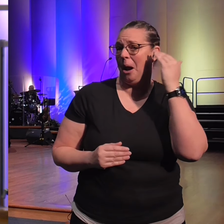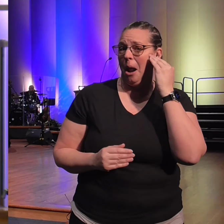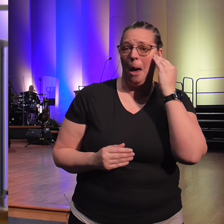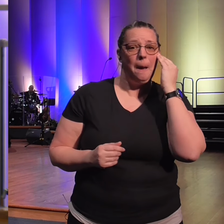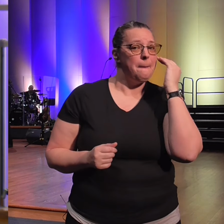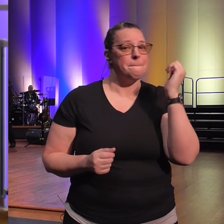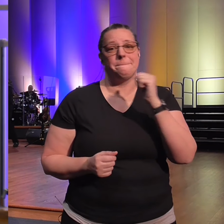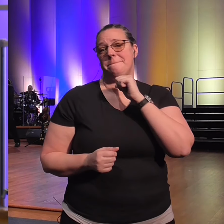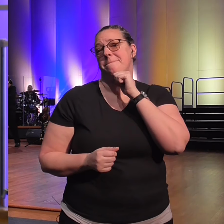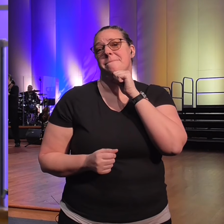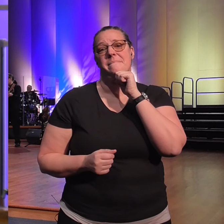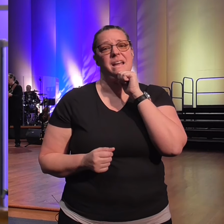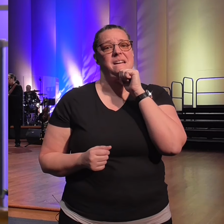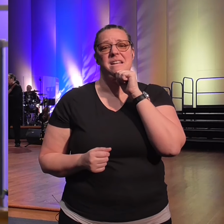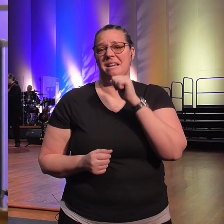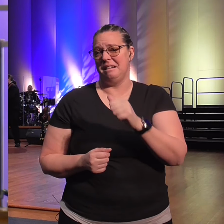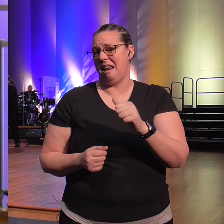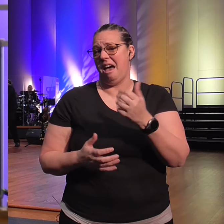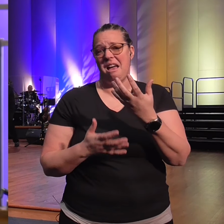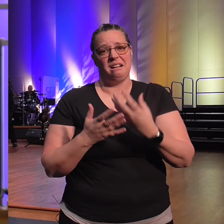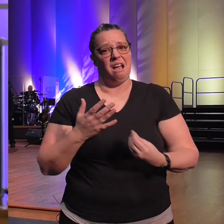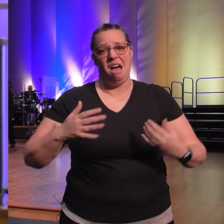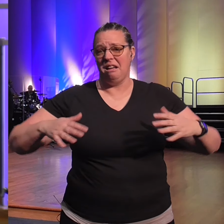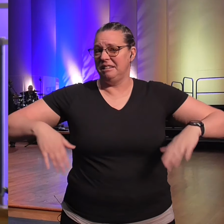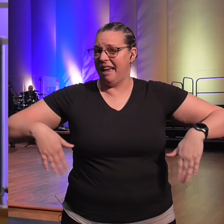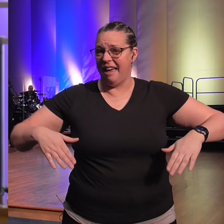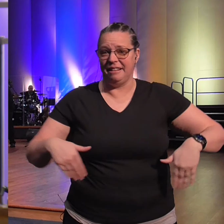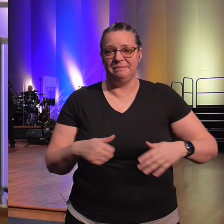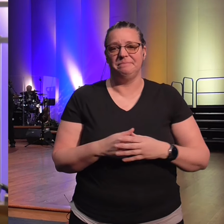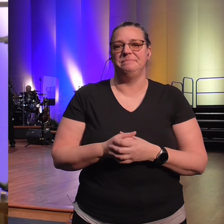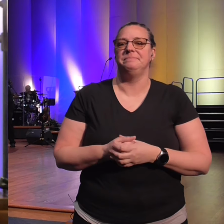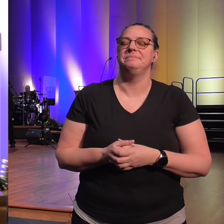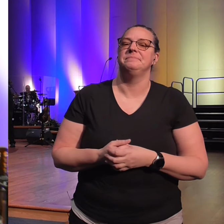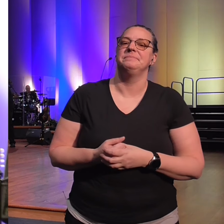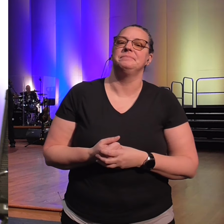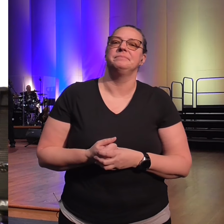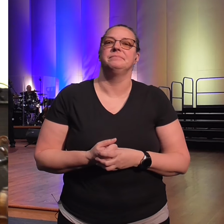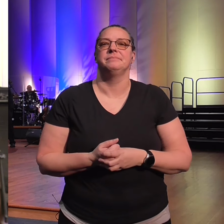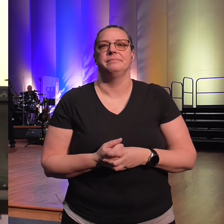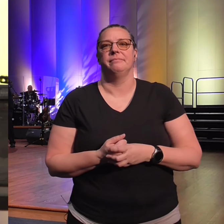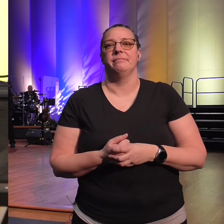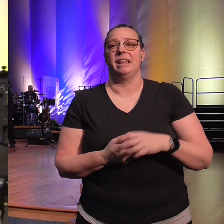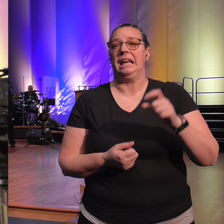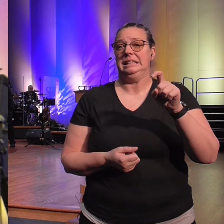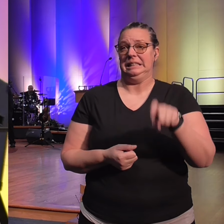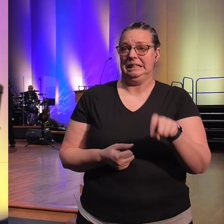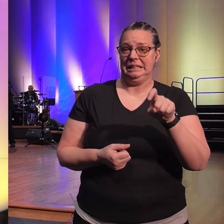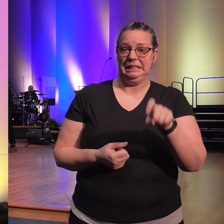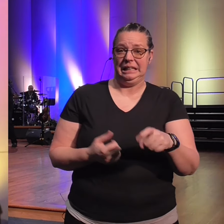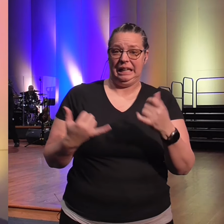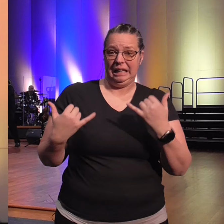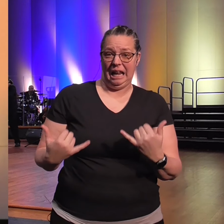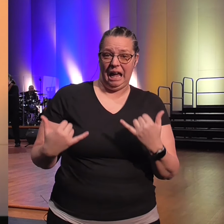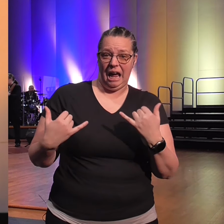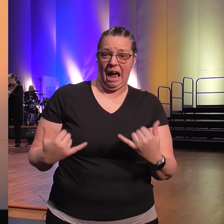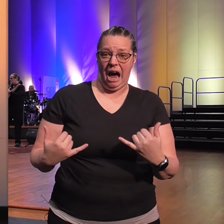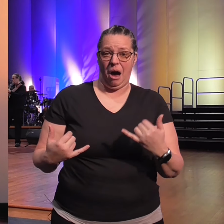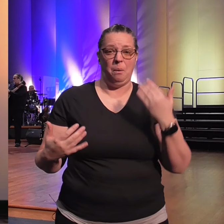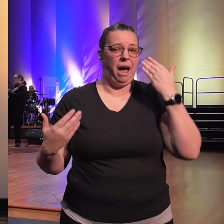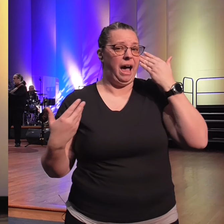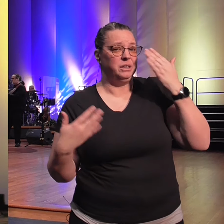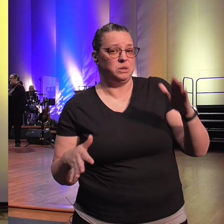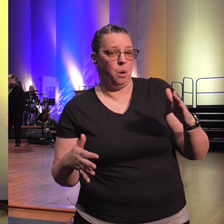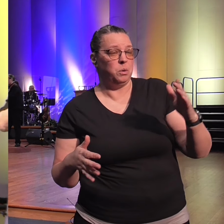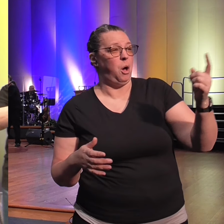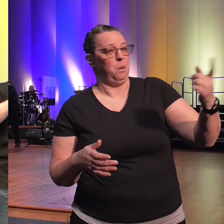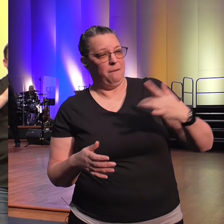not a hopeless case. What you don't have, need it now. What you don't know, you can